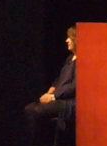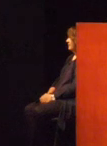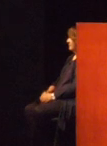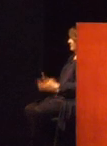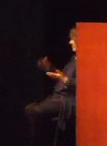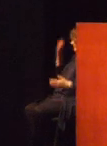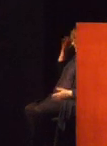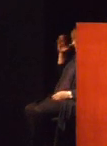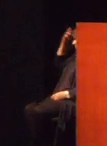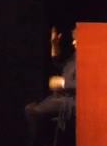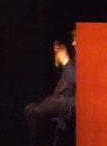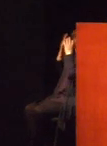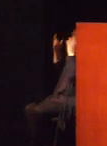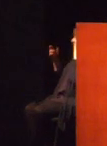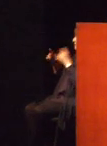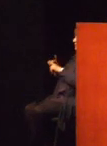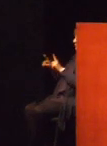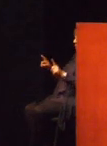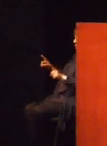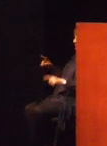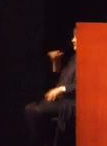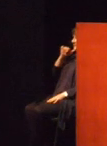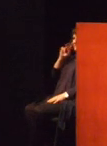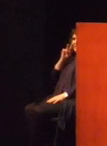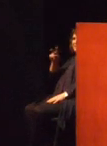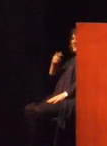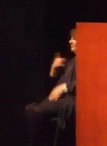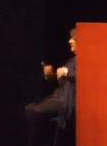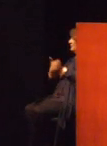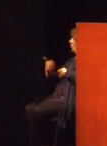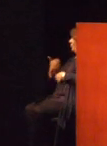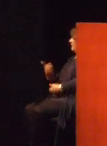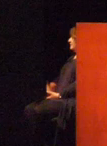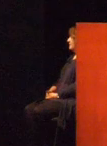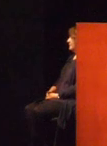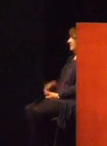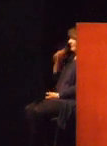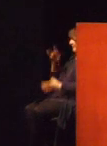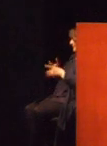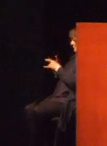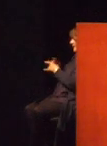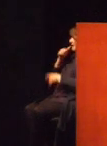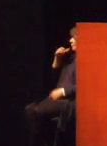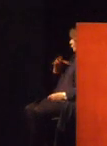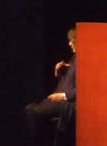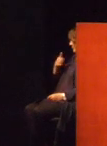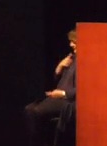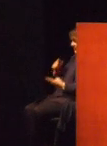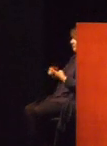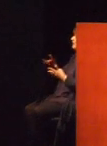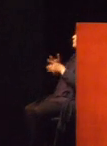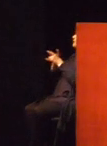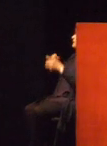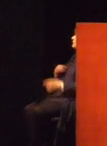I don't know why, but somehow I'm not seen as a threat. And I think it's related to being a woman, and it's related to being white, and